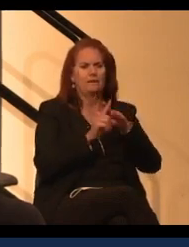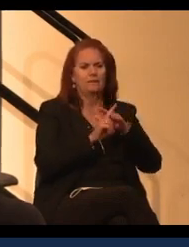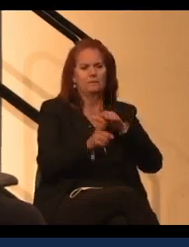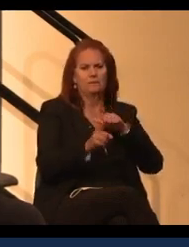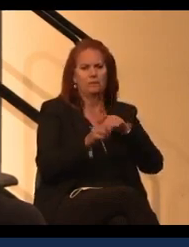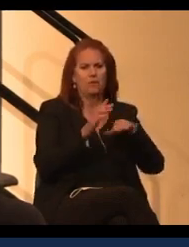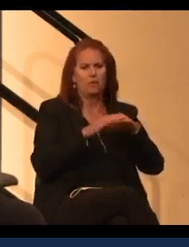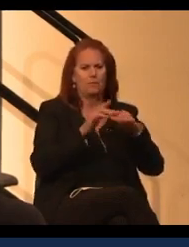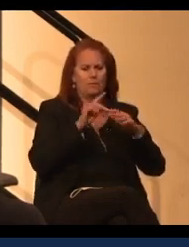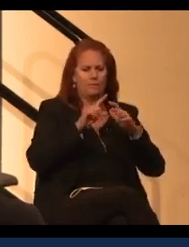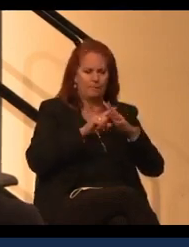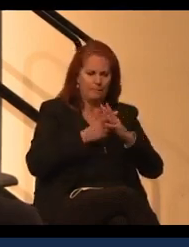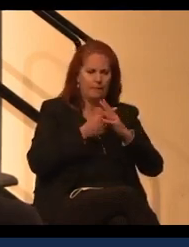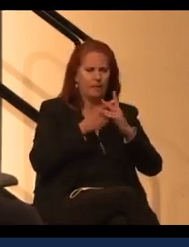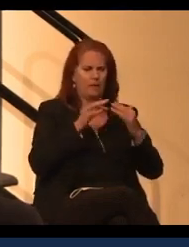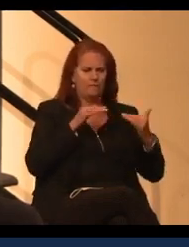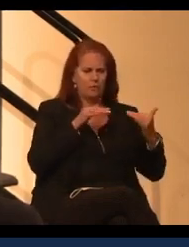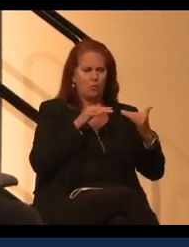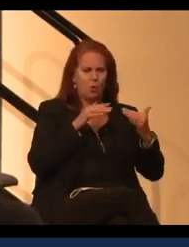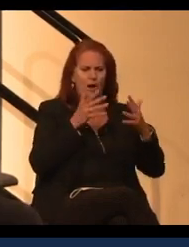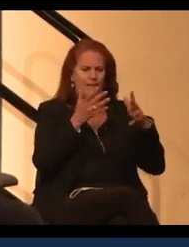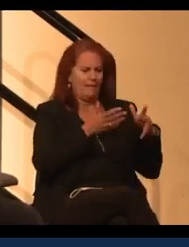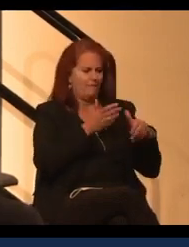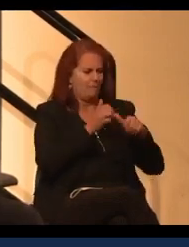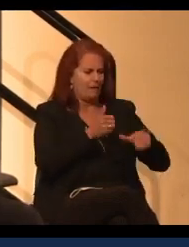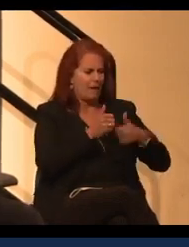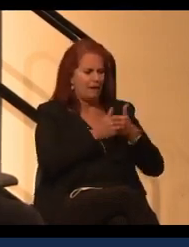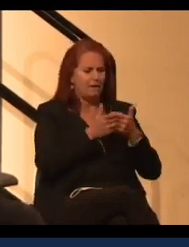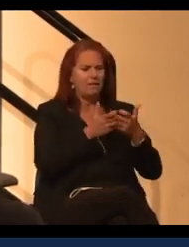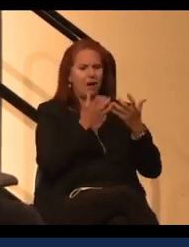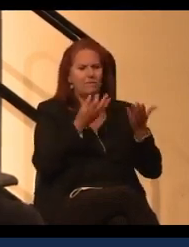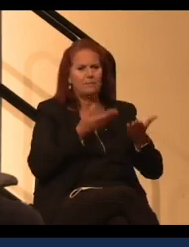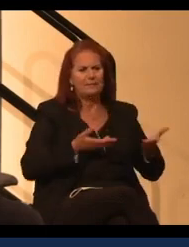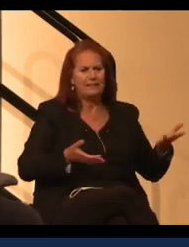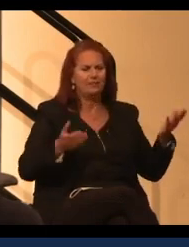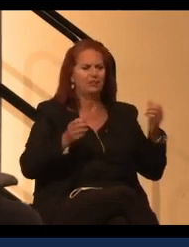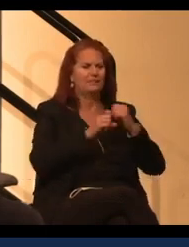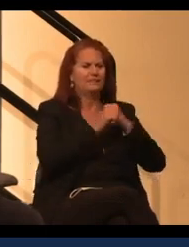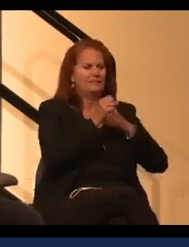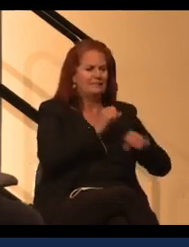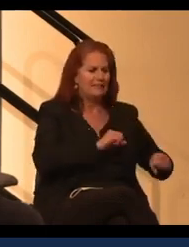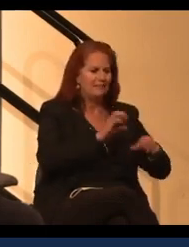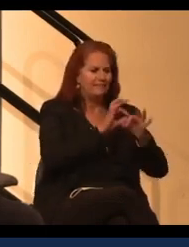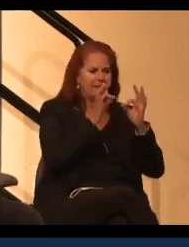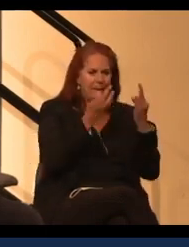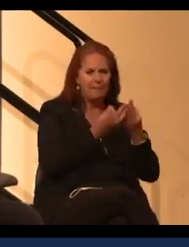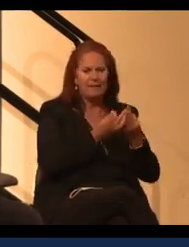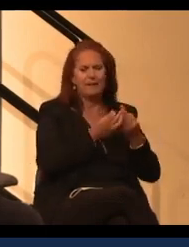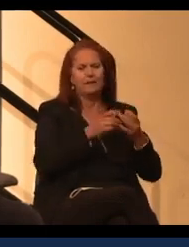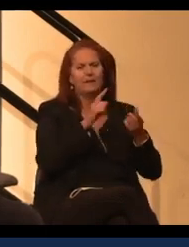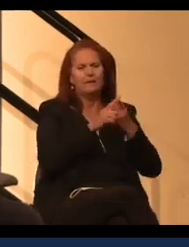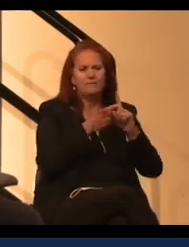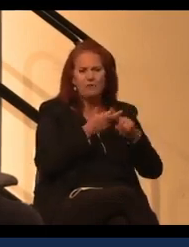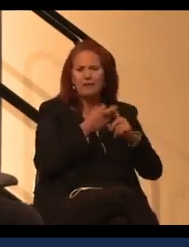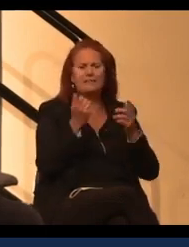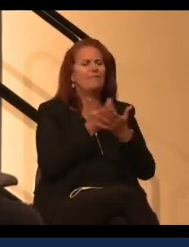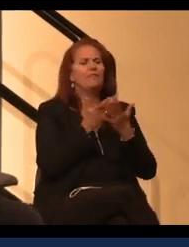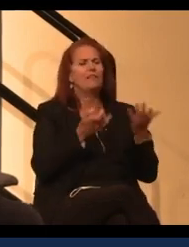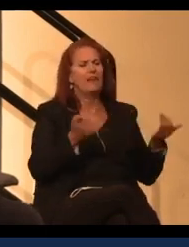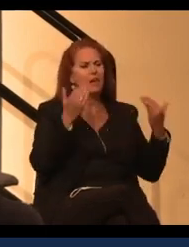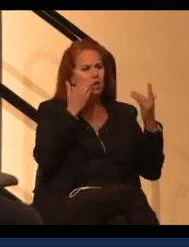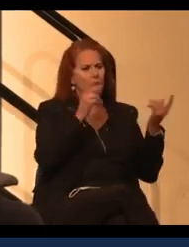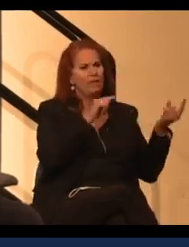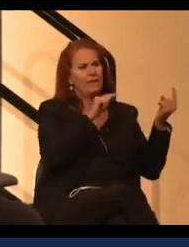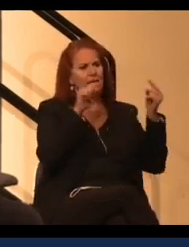brink of the war and left behind a lot of possessions, extended family, friends, what they knew, and they